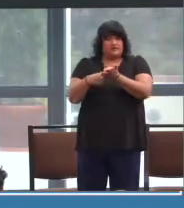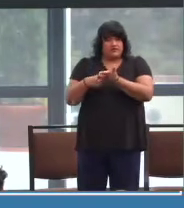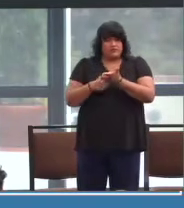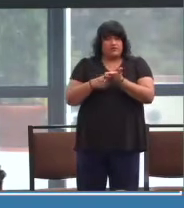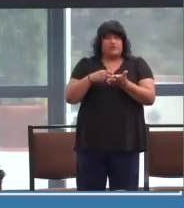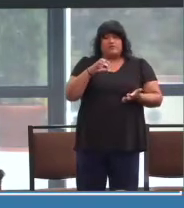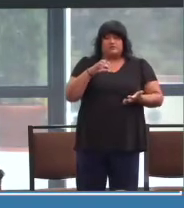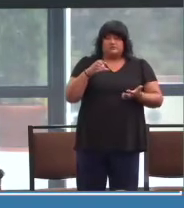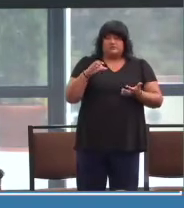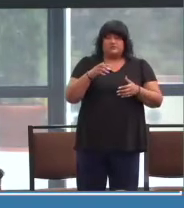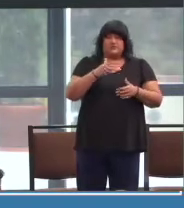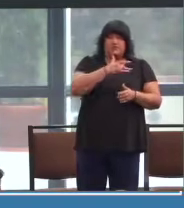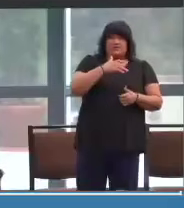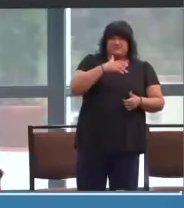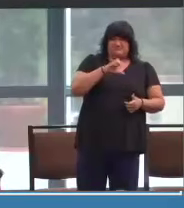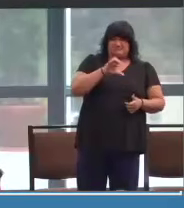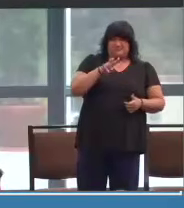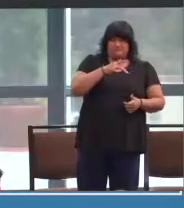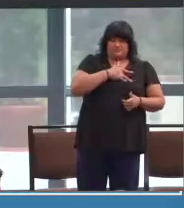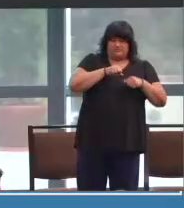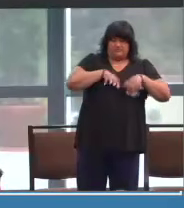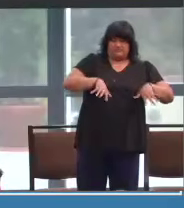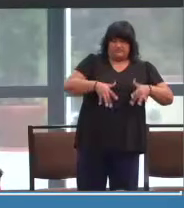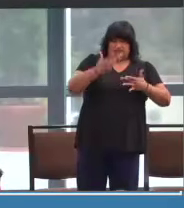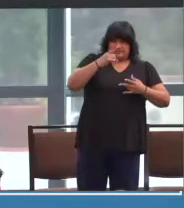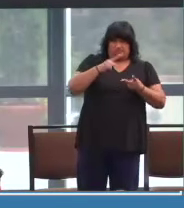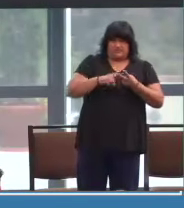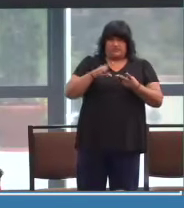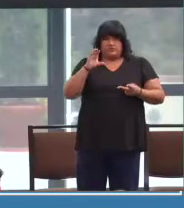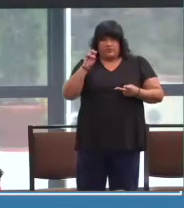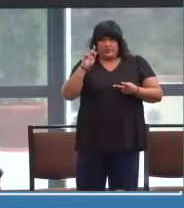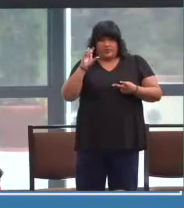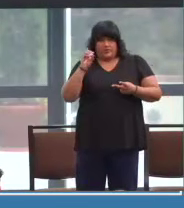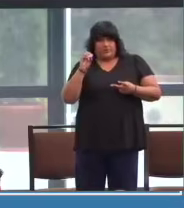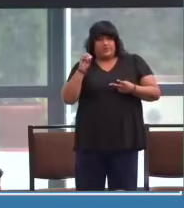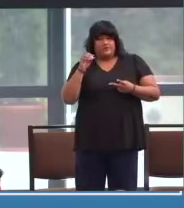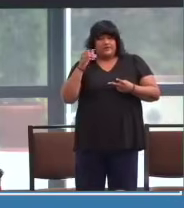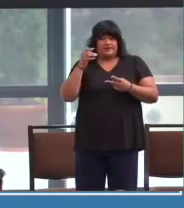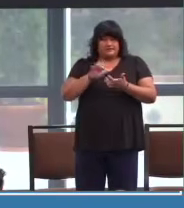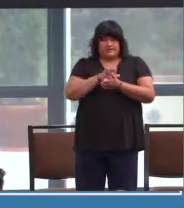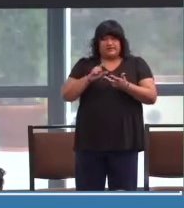prevention, such as cardiovascular disease and corneal damage, and psychosocial support.